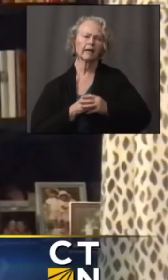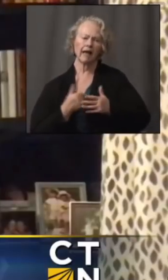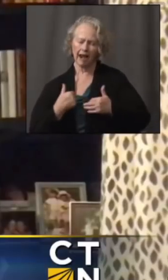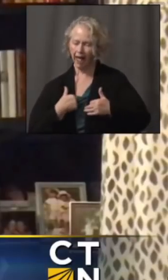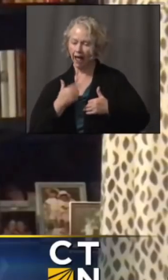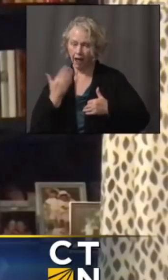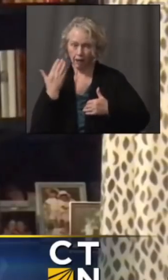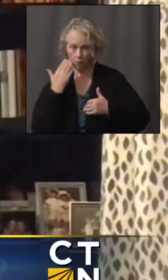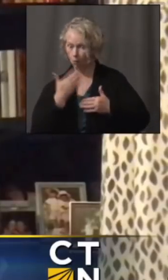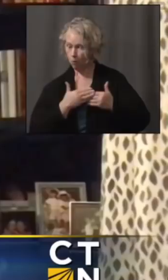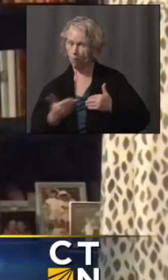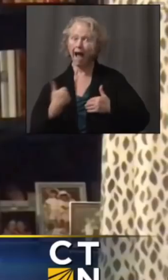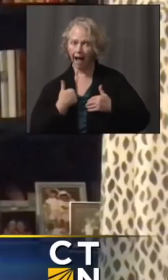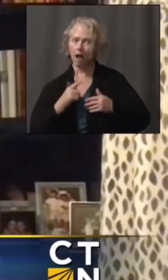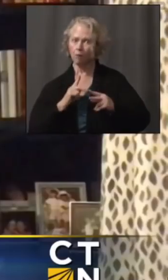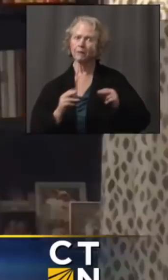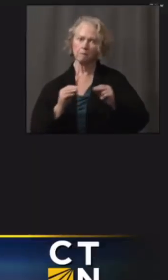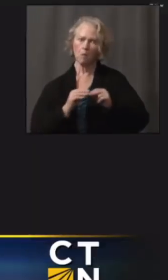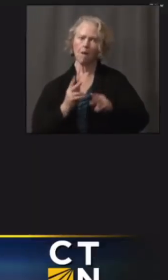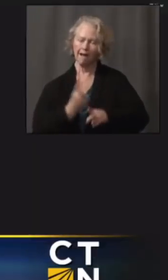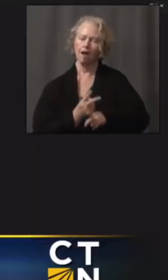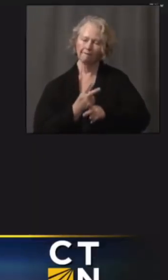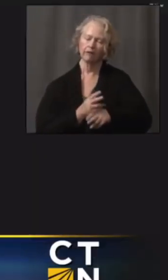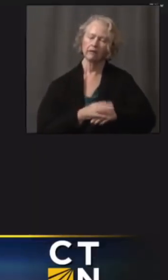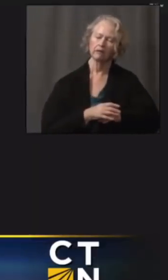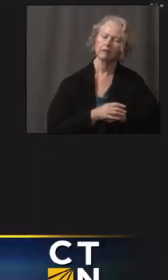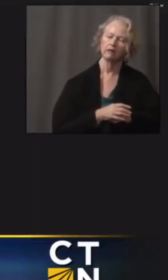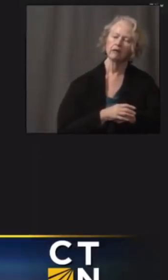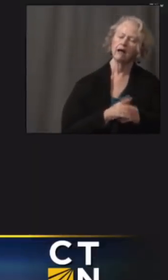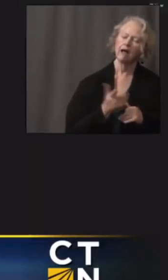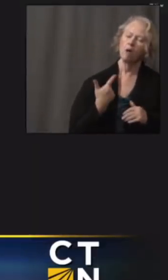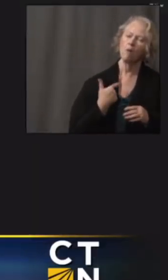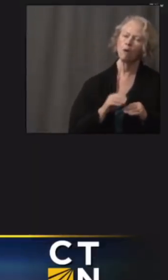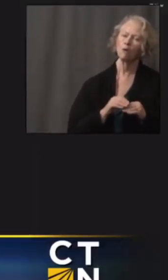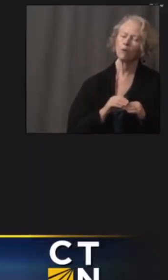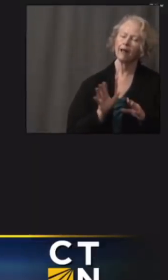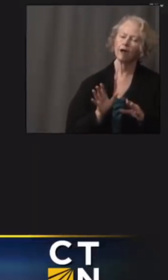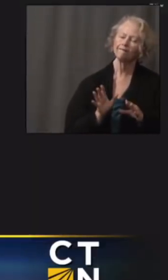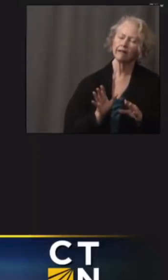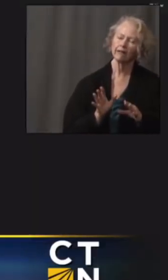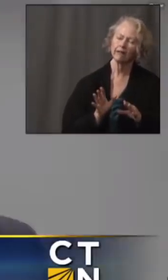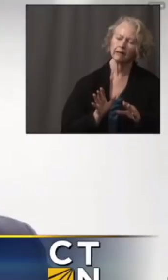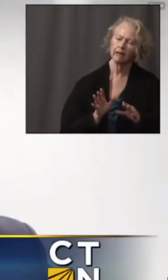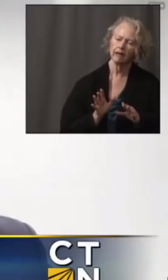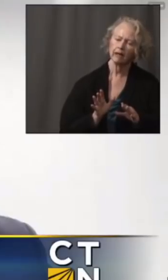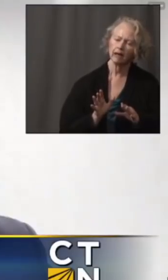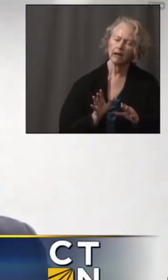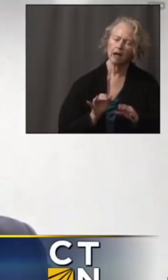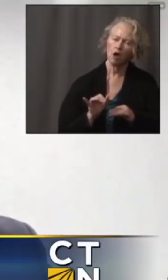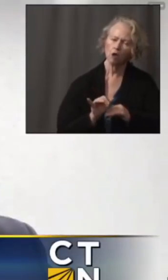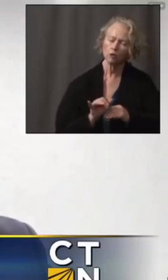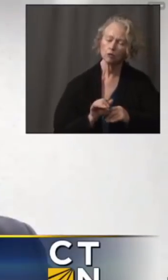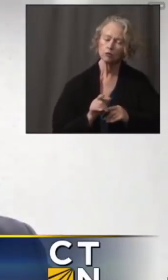more careful going forward. I just one clarification also, Ken, just also